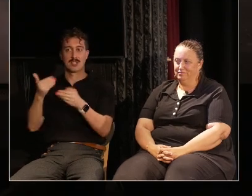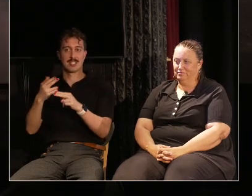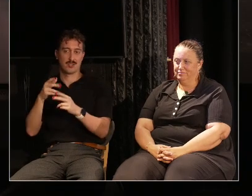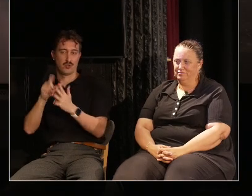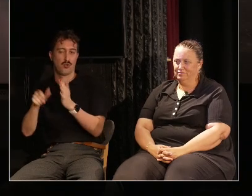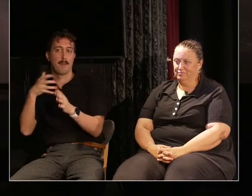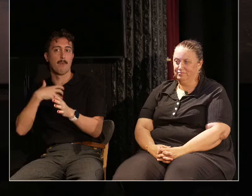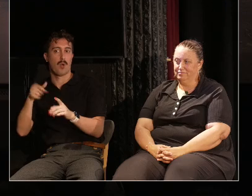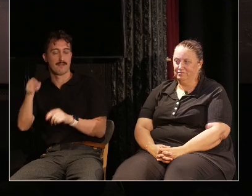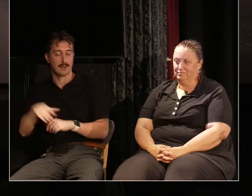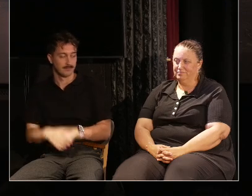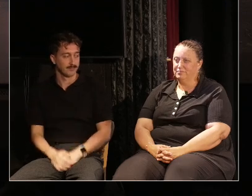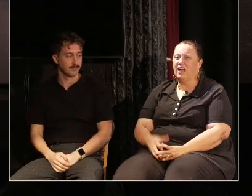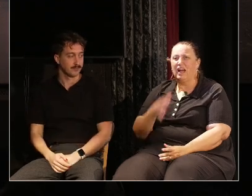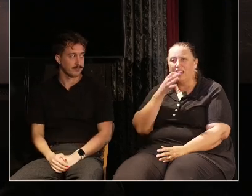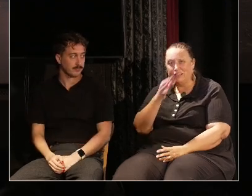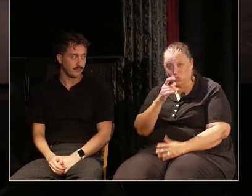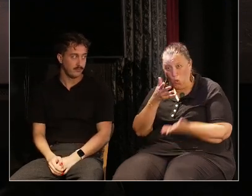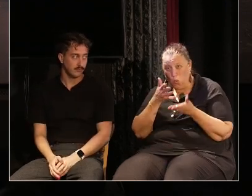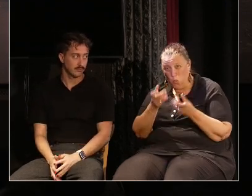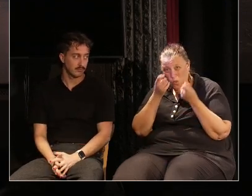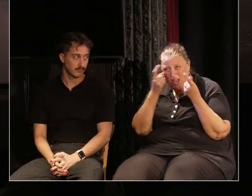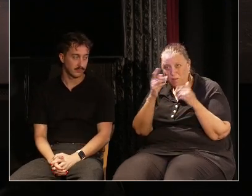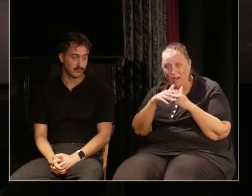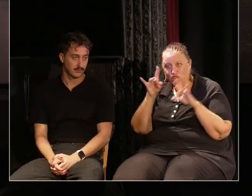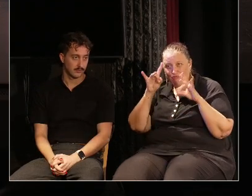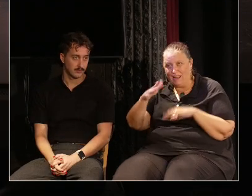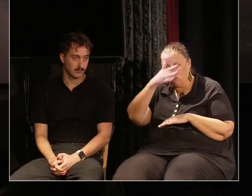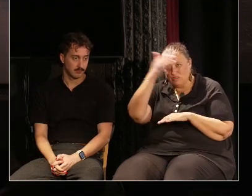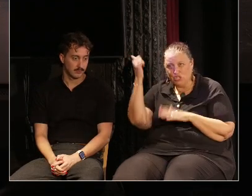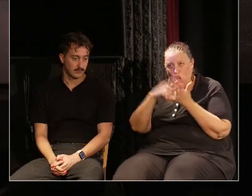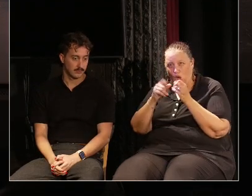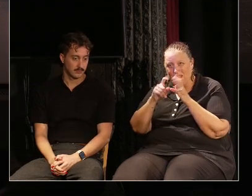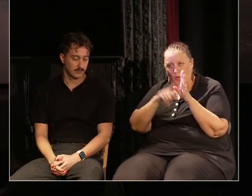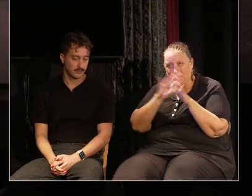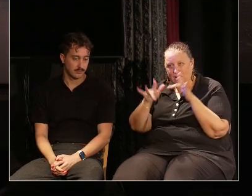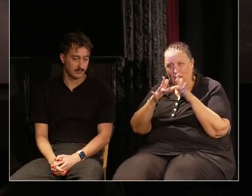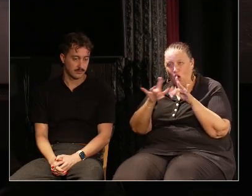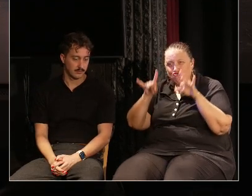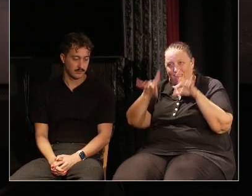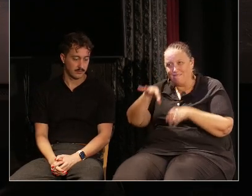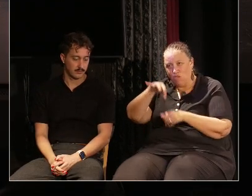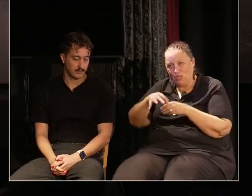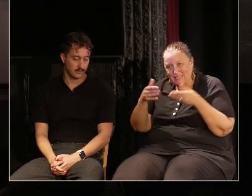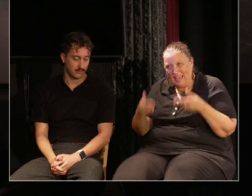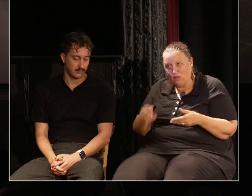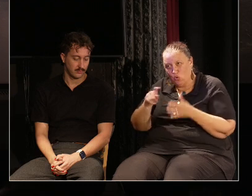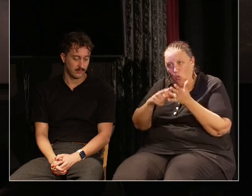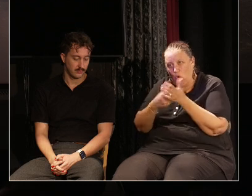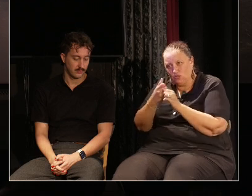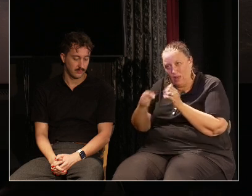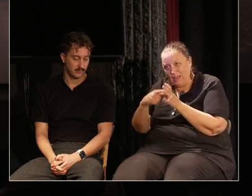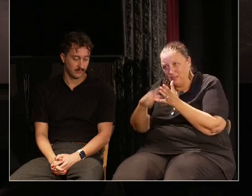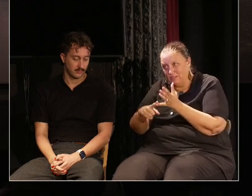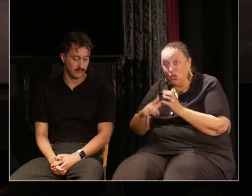Andrew, you were of the Australian Christian Lobby website, australiavotes.now.org.au, that uses Liberal Party answers